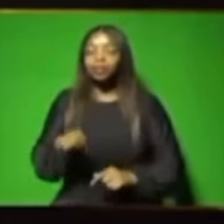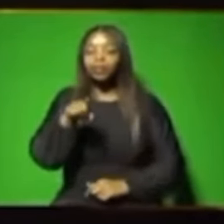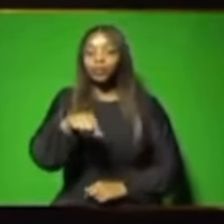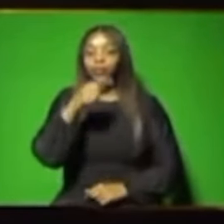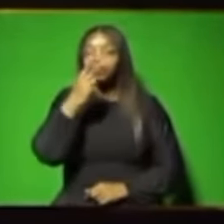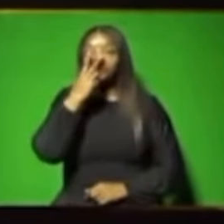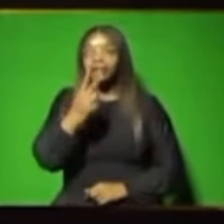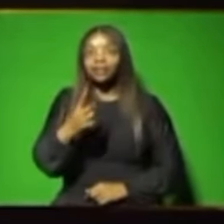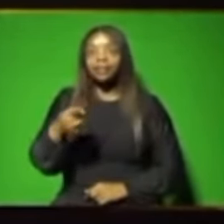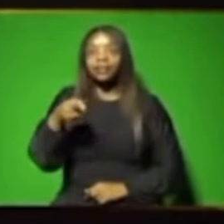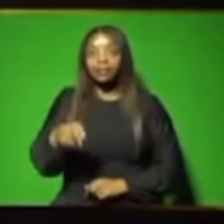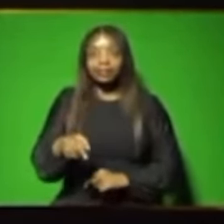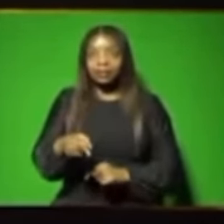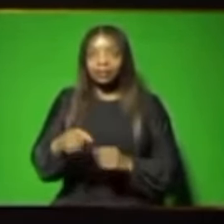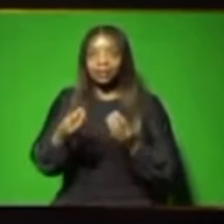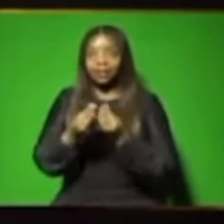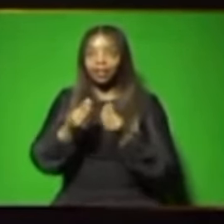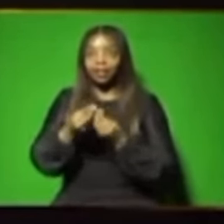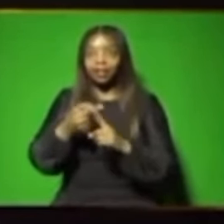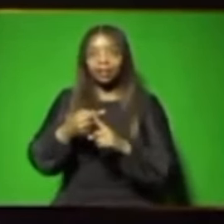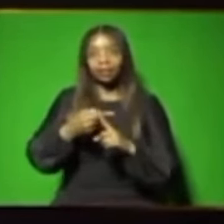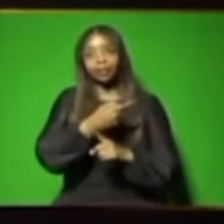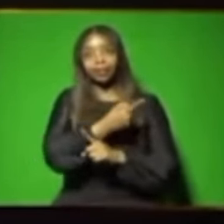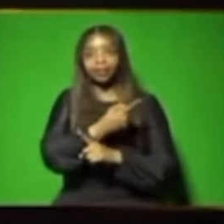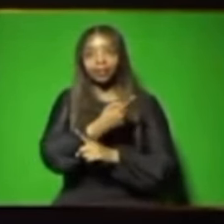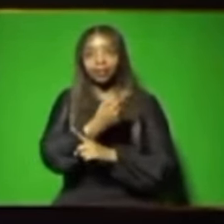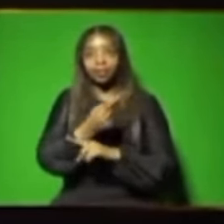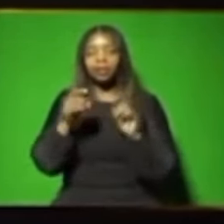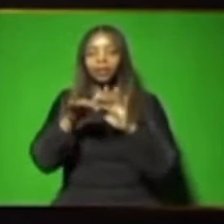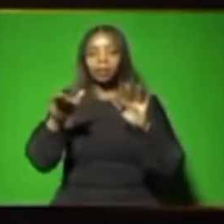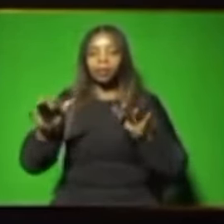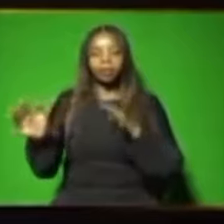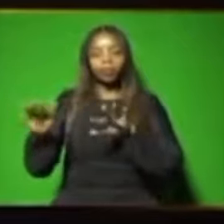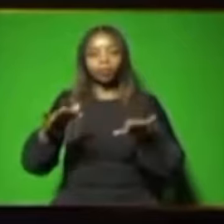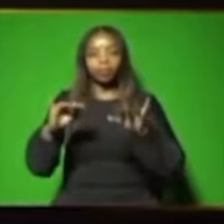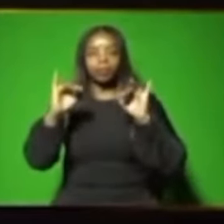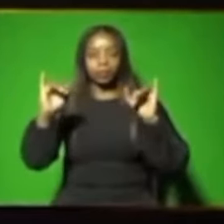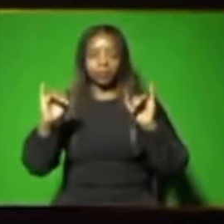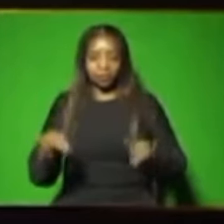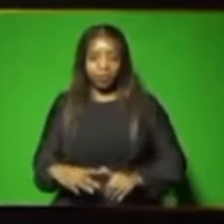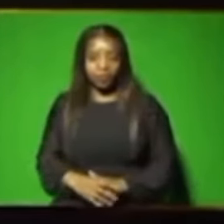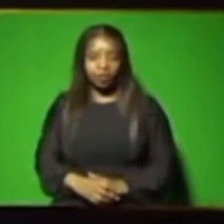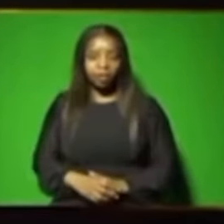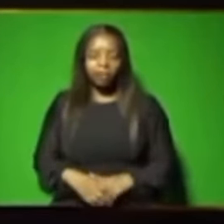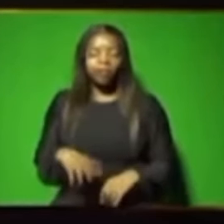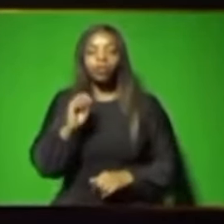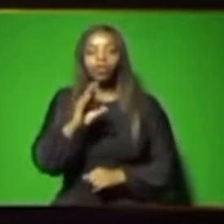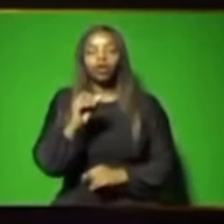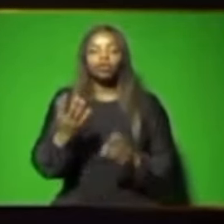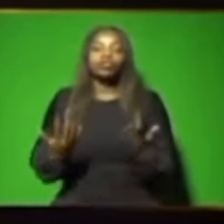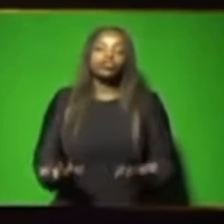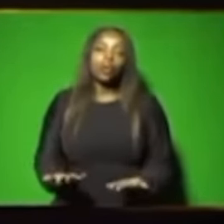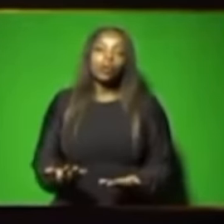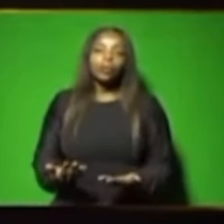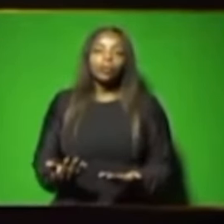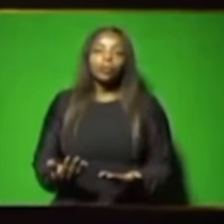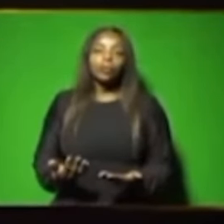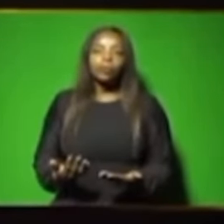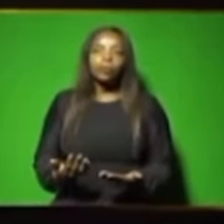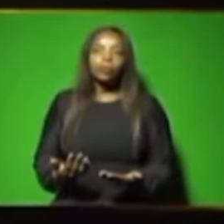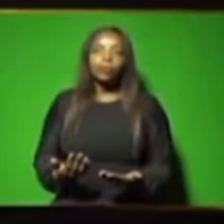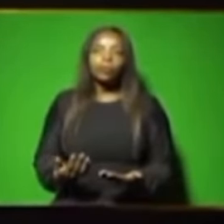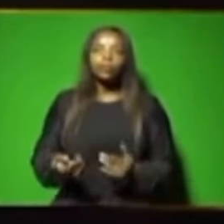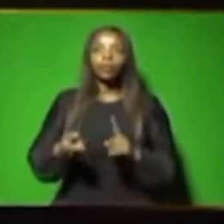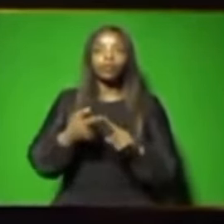nne fhedzi hammbi, zwo fara na vhathu vhanzhi hammbi. So kha ri dzule fhasi nne na iwe, ri ambe